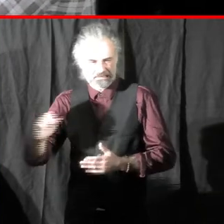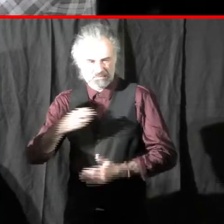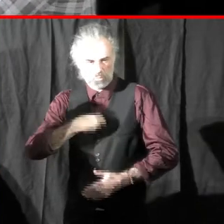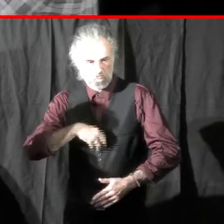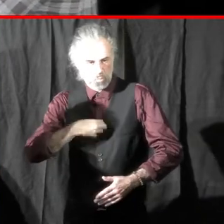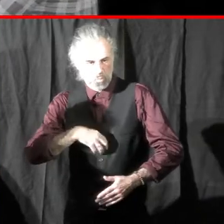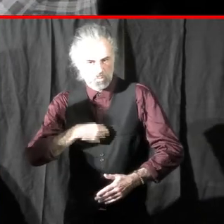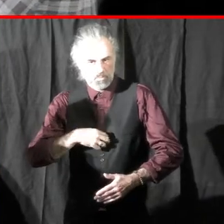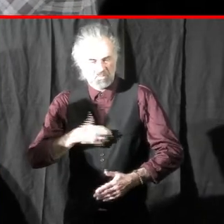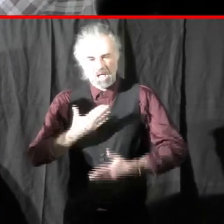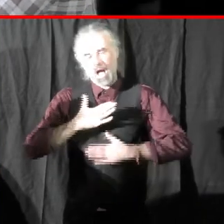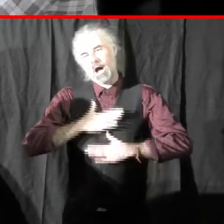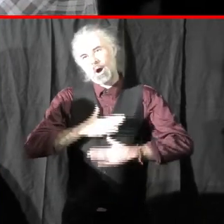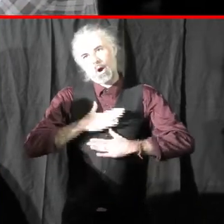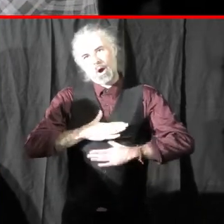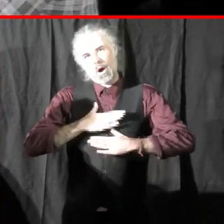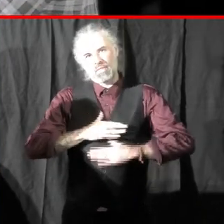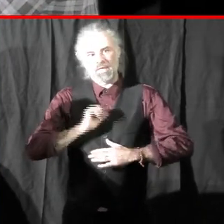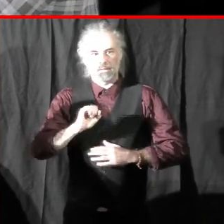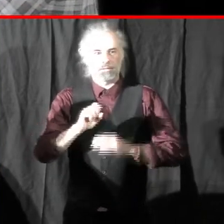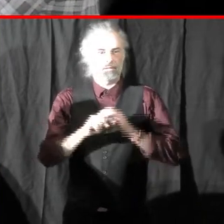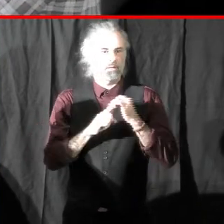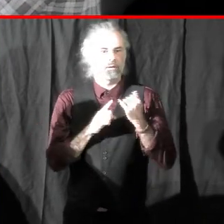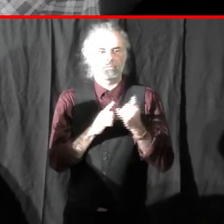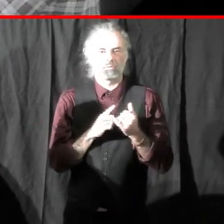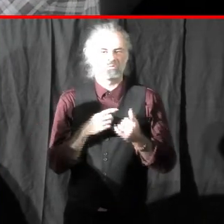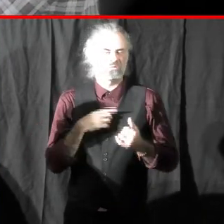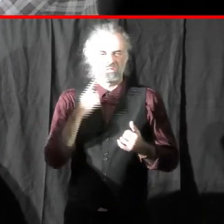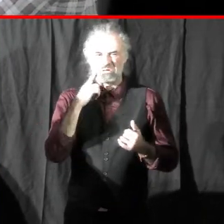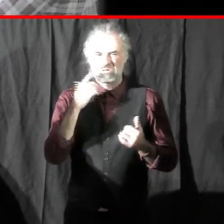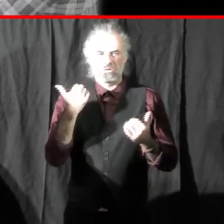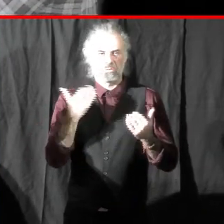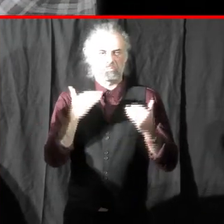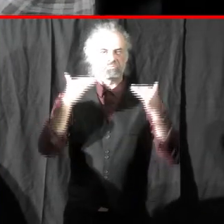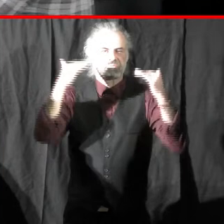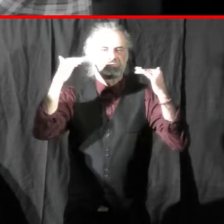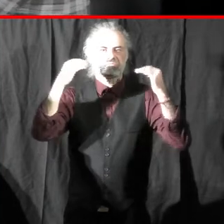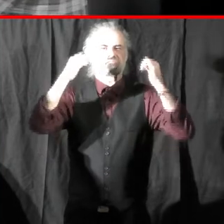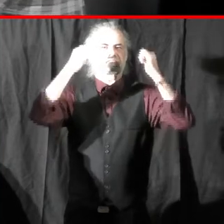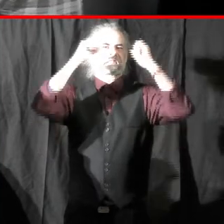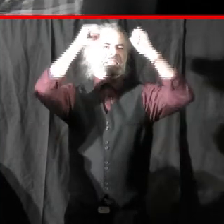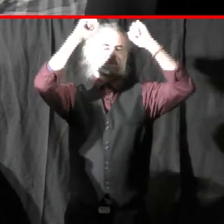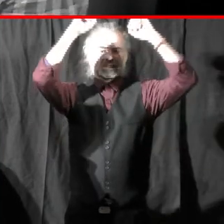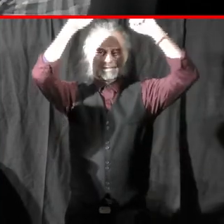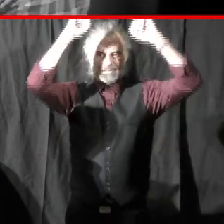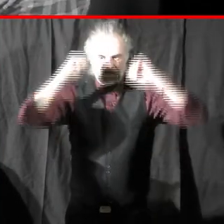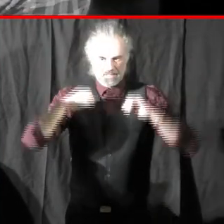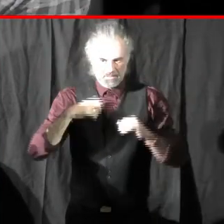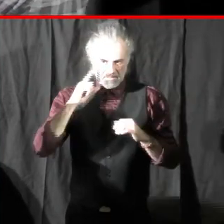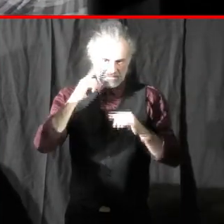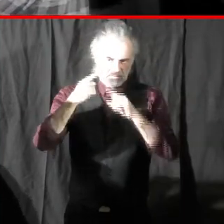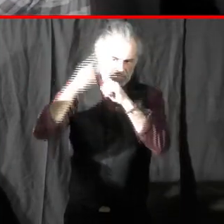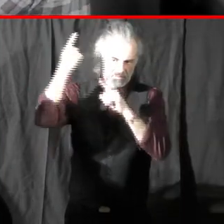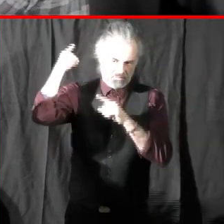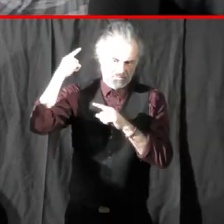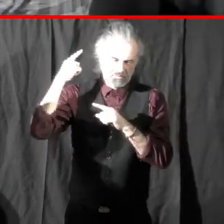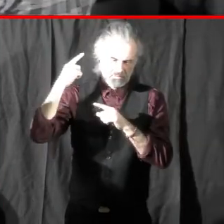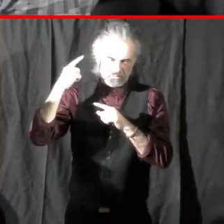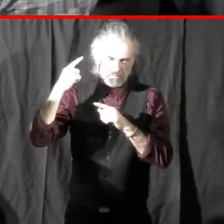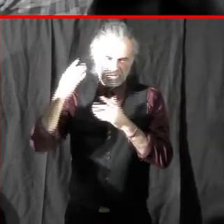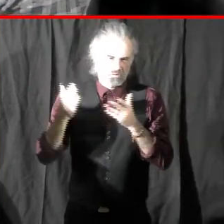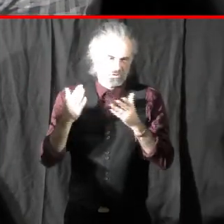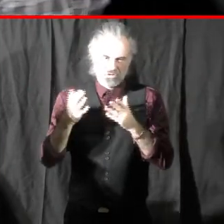calm and collected in that situation takes an incredible level of resilience, which, as we've seen in the previous skit, was not being